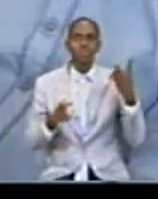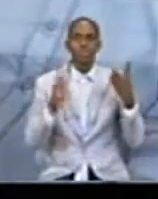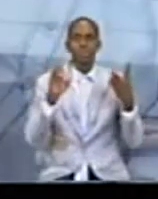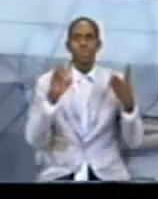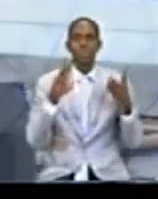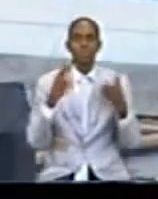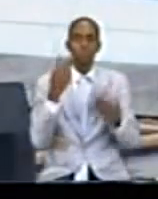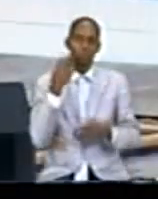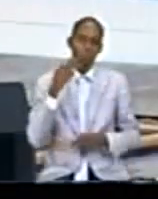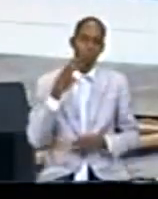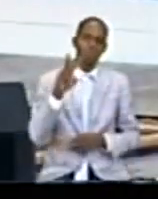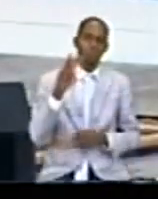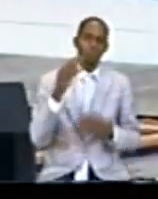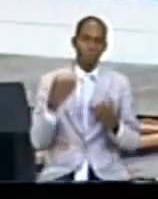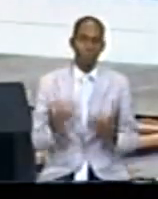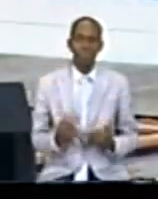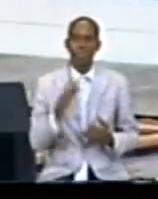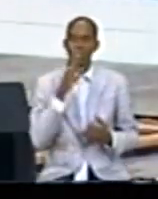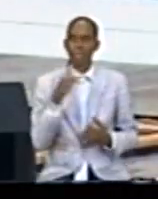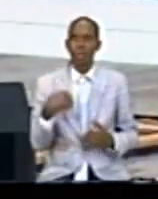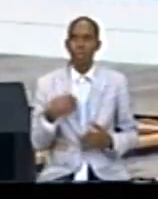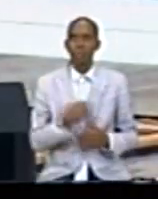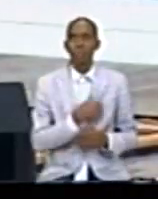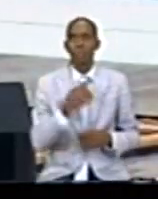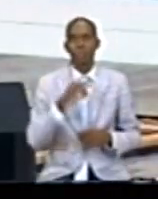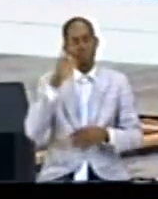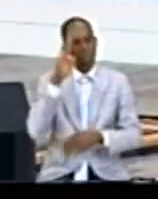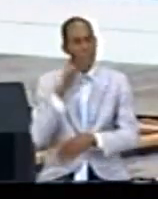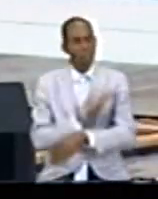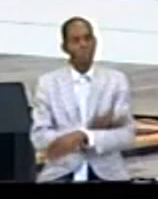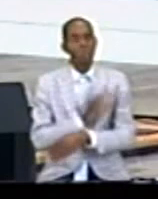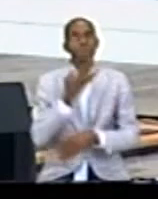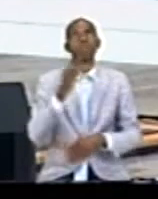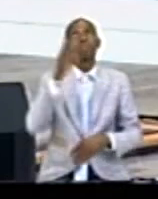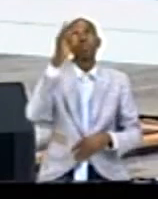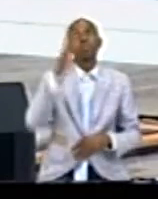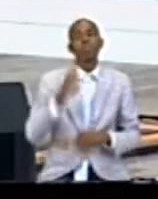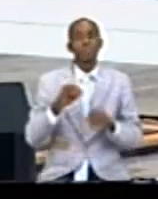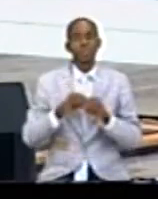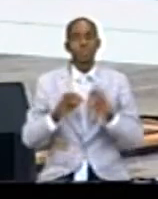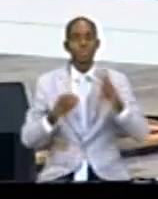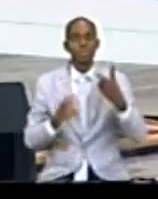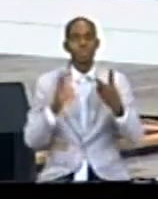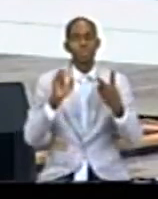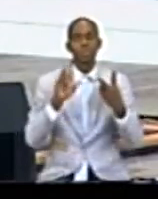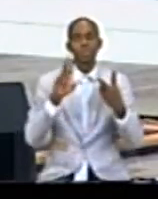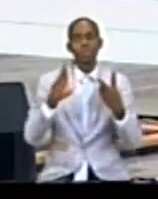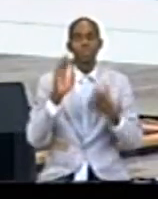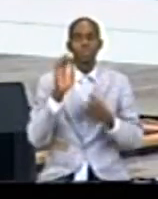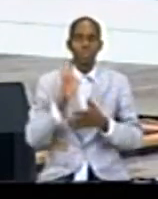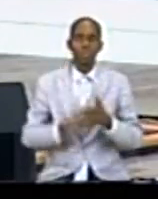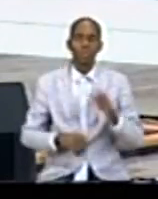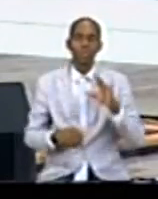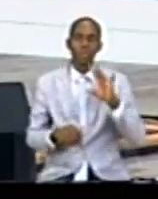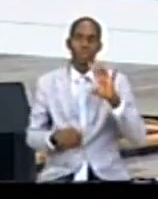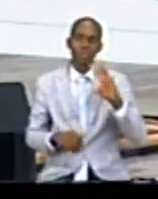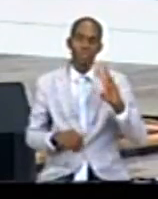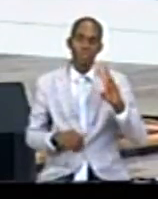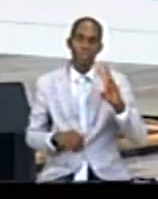now are we the sons of God. Second Corinthians chapter